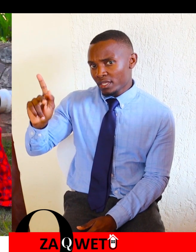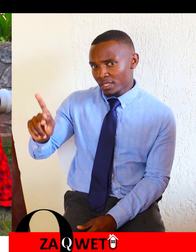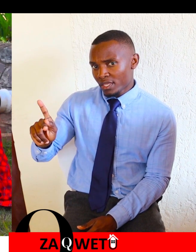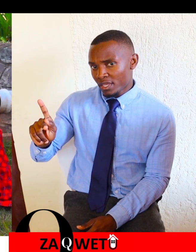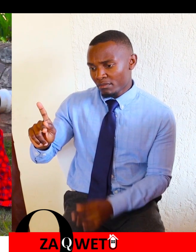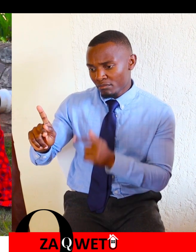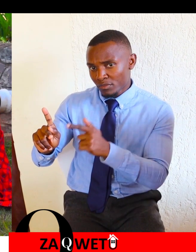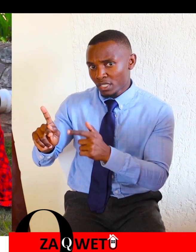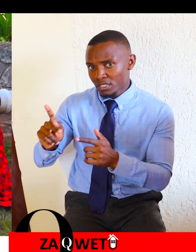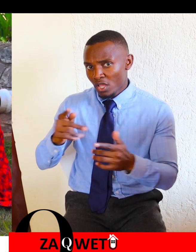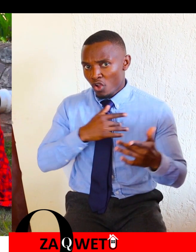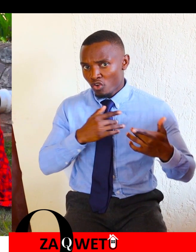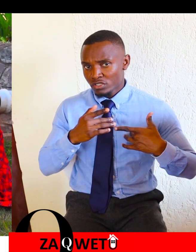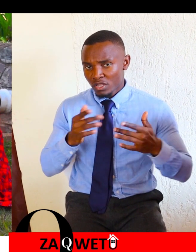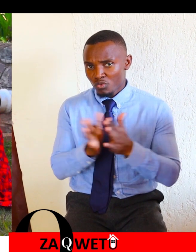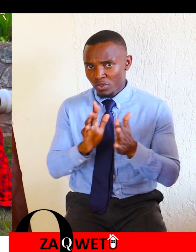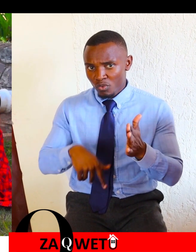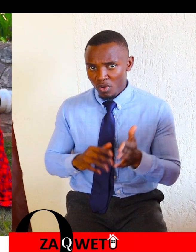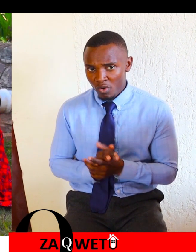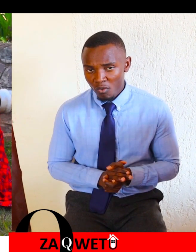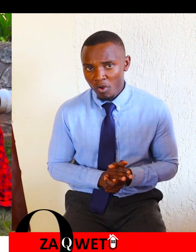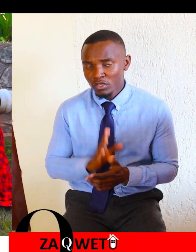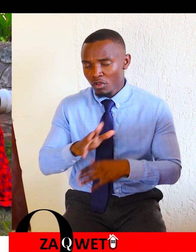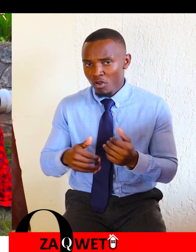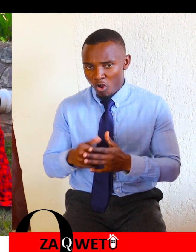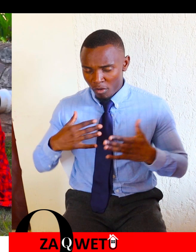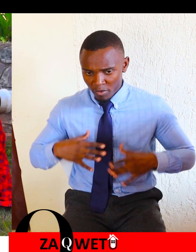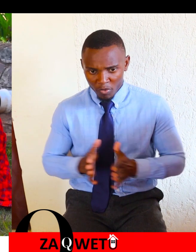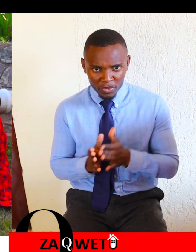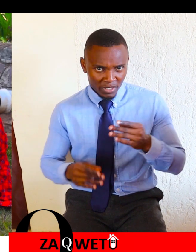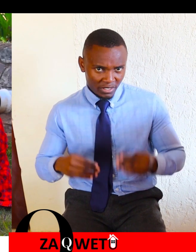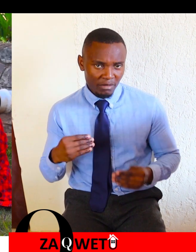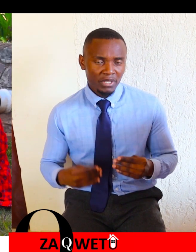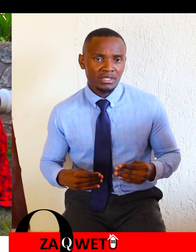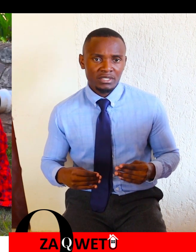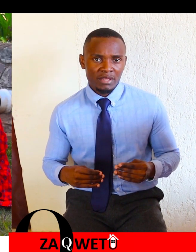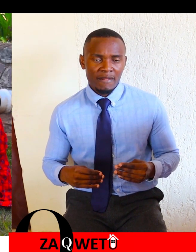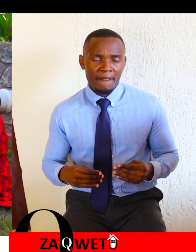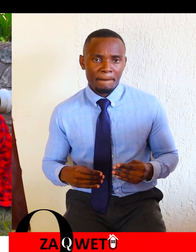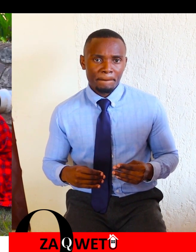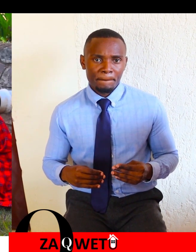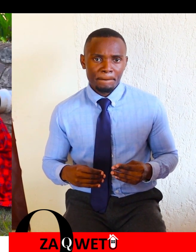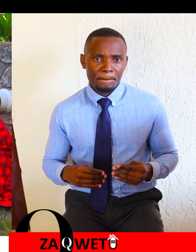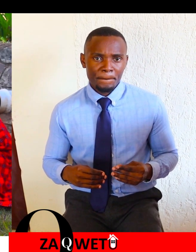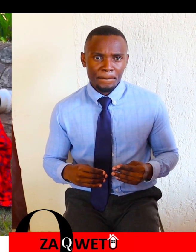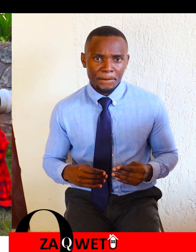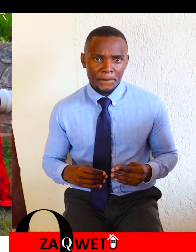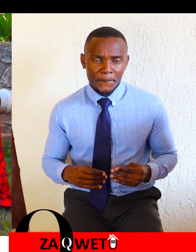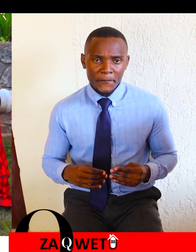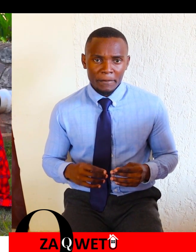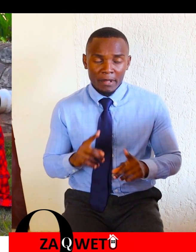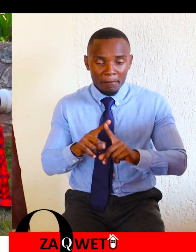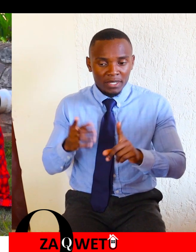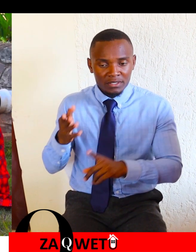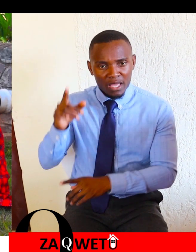APDK. Ambayo inashughulikia walemavu, people with disabilities.